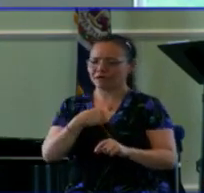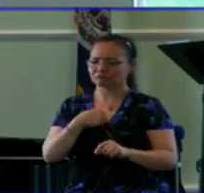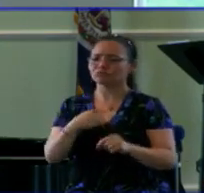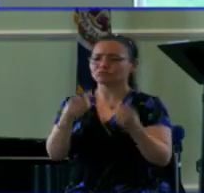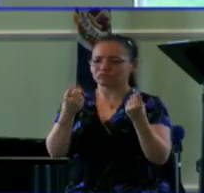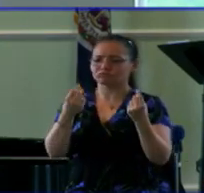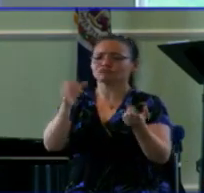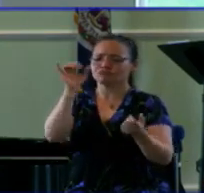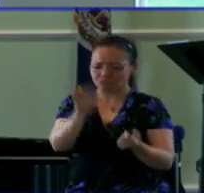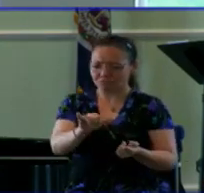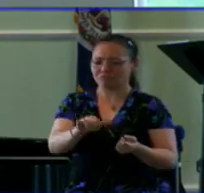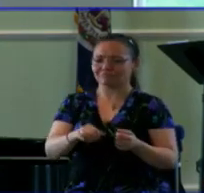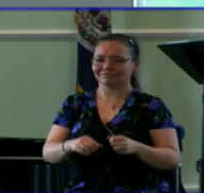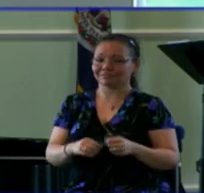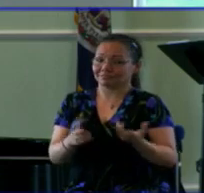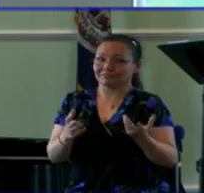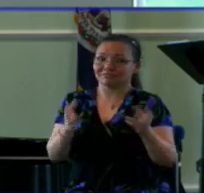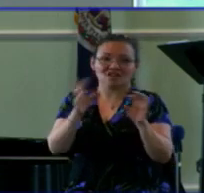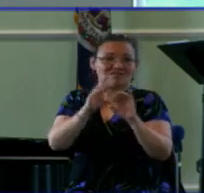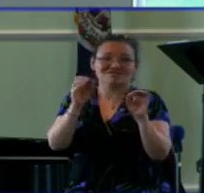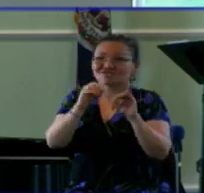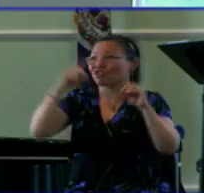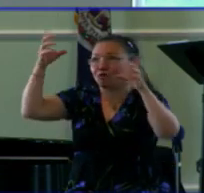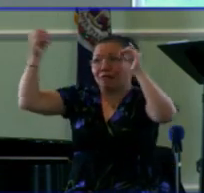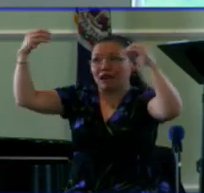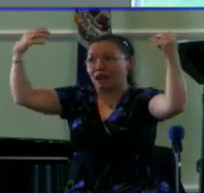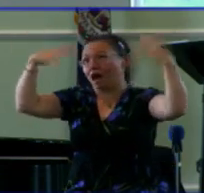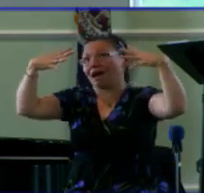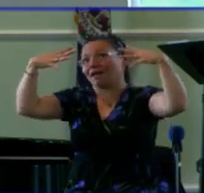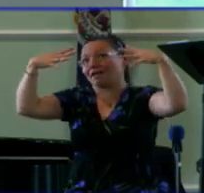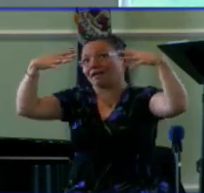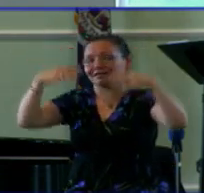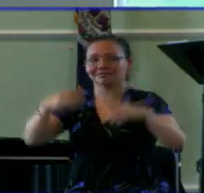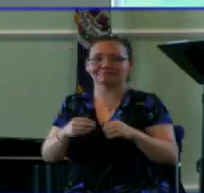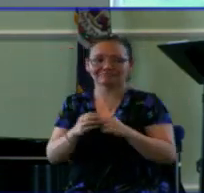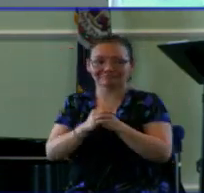know. No light from heaven that shone on